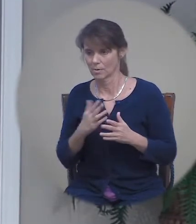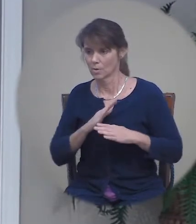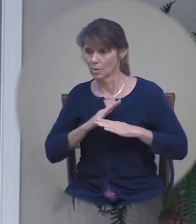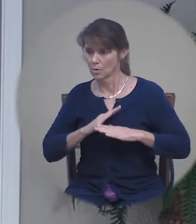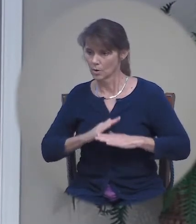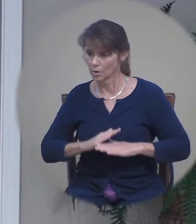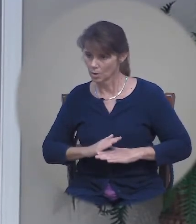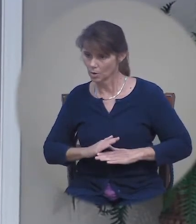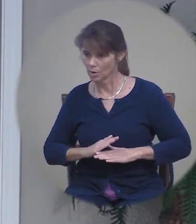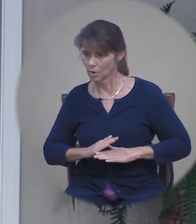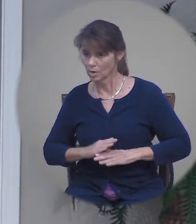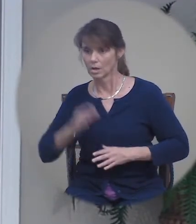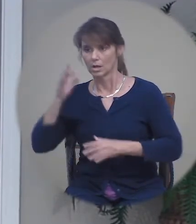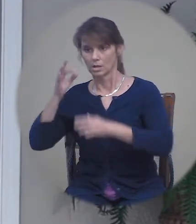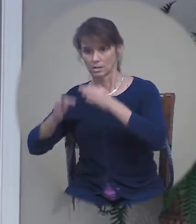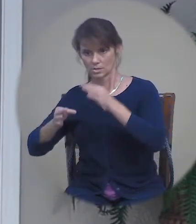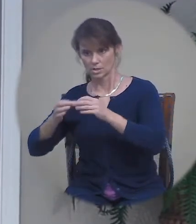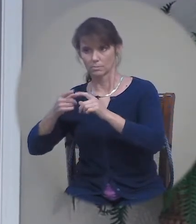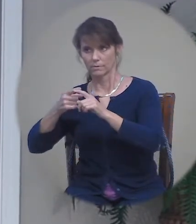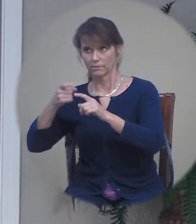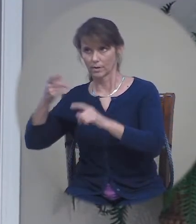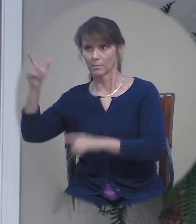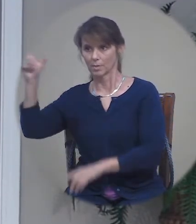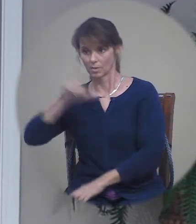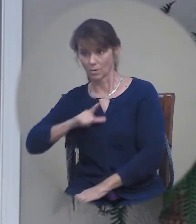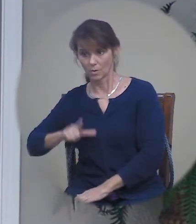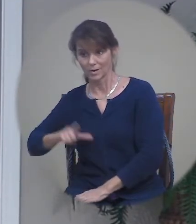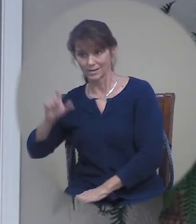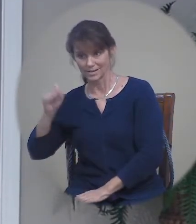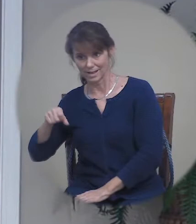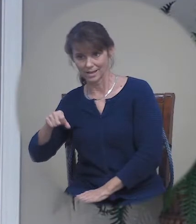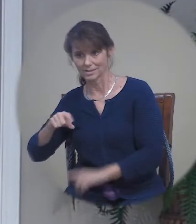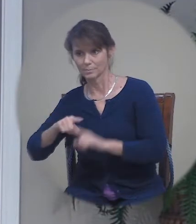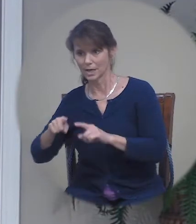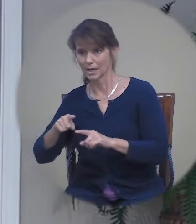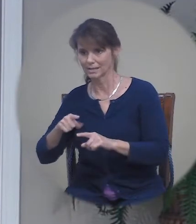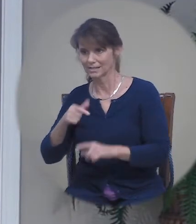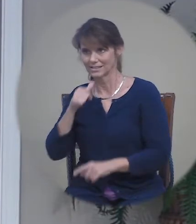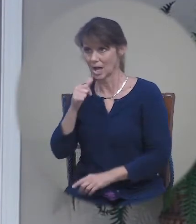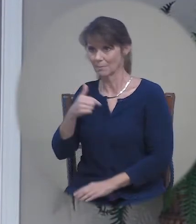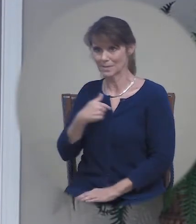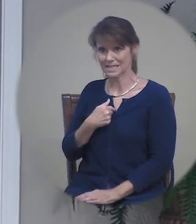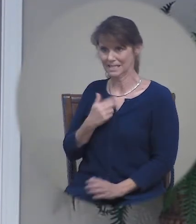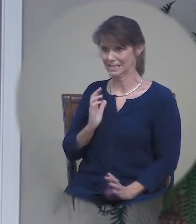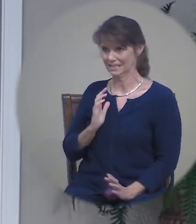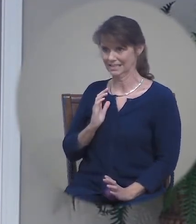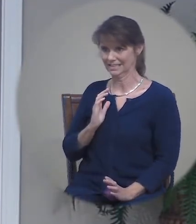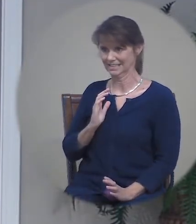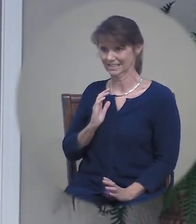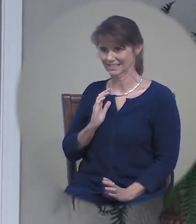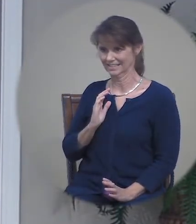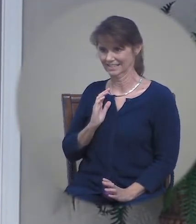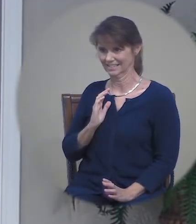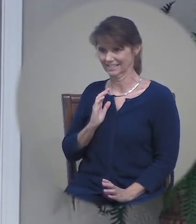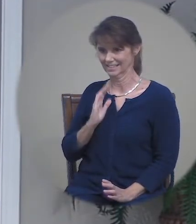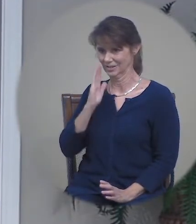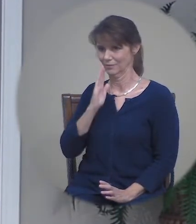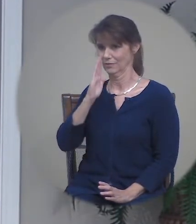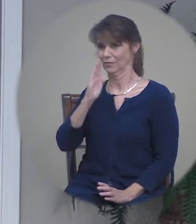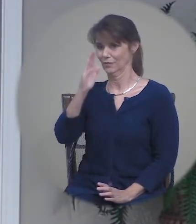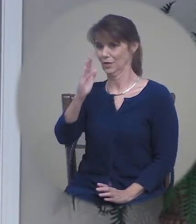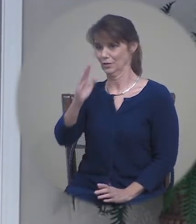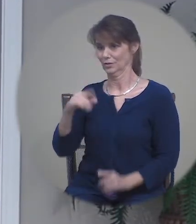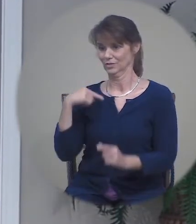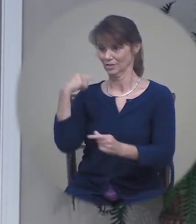judgment's from the Lord. I'm thankful at least it's going to be generations ahead. The third, this could in some ways be